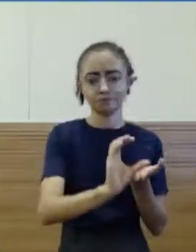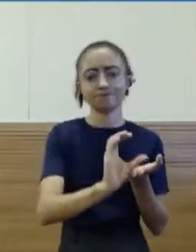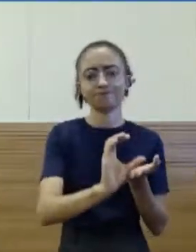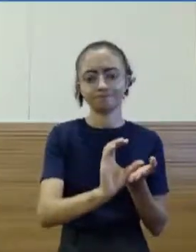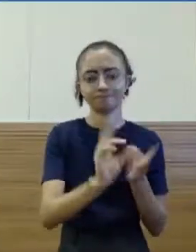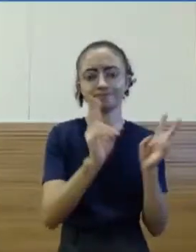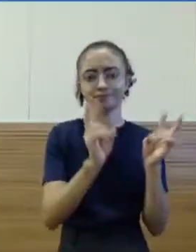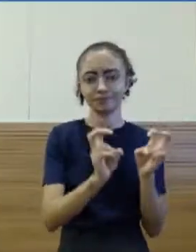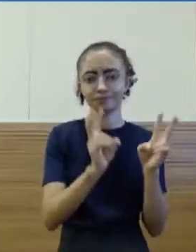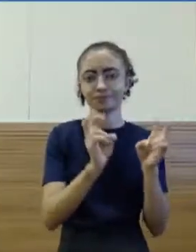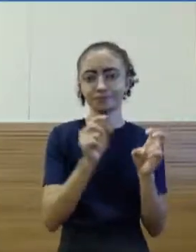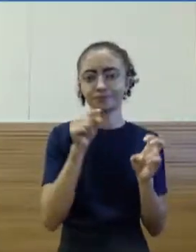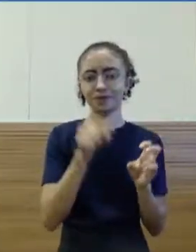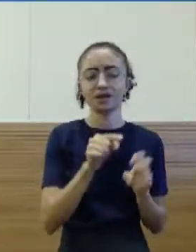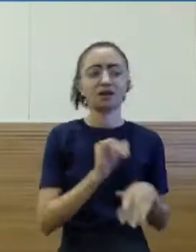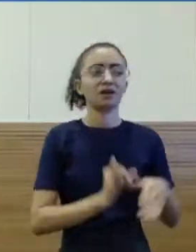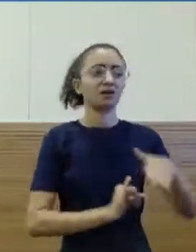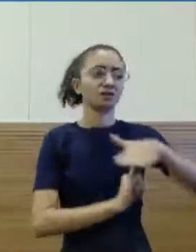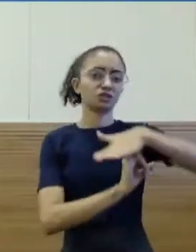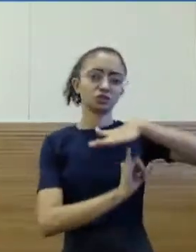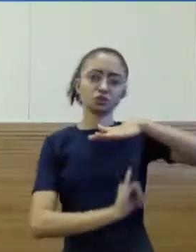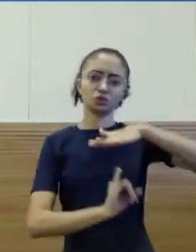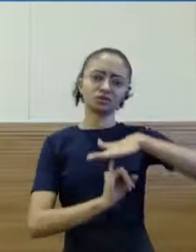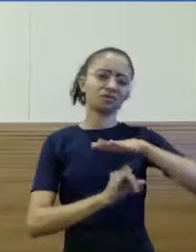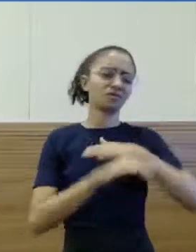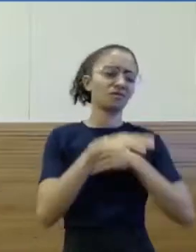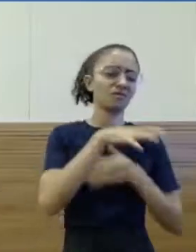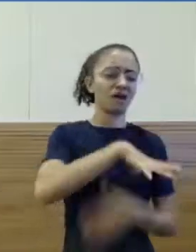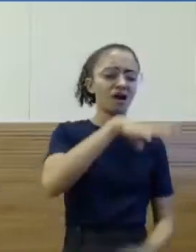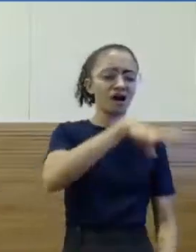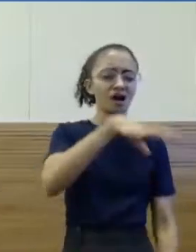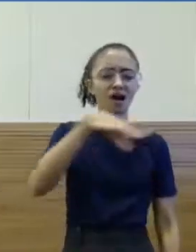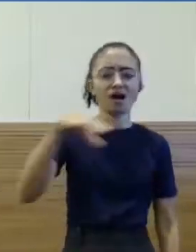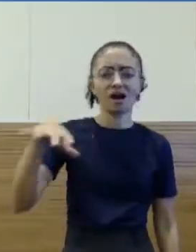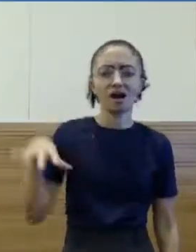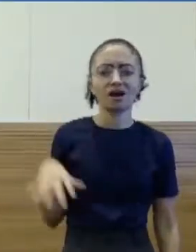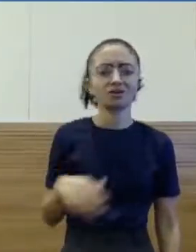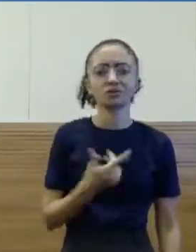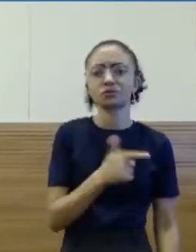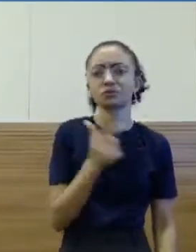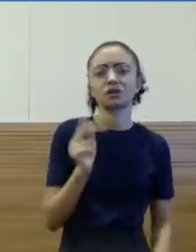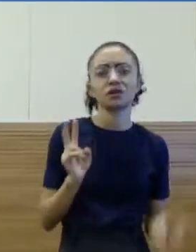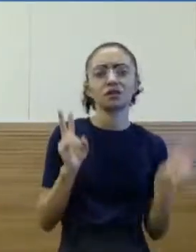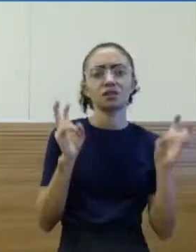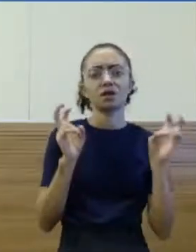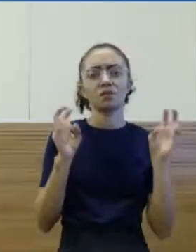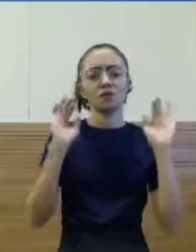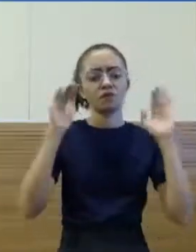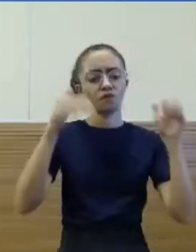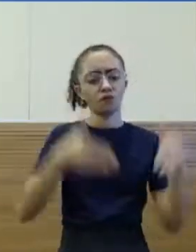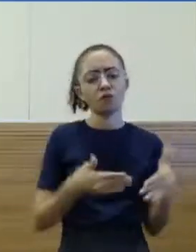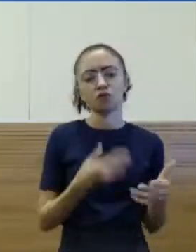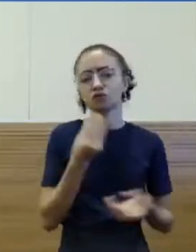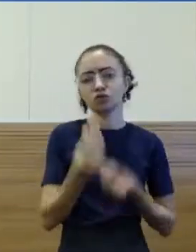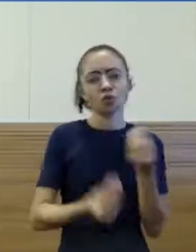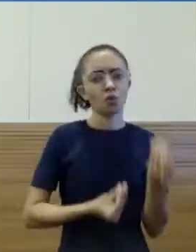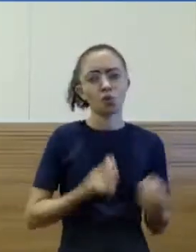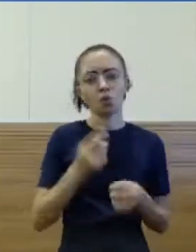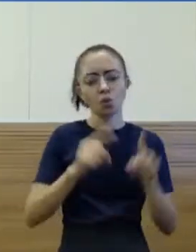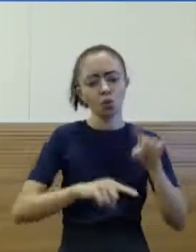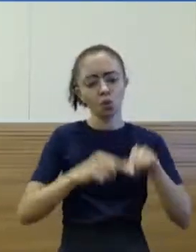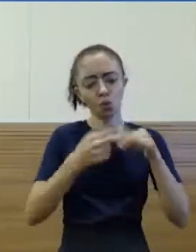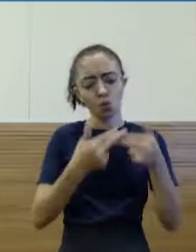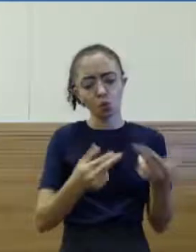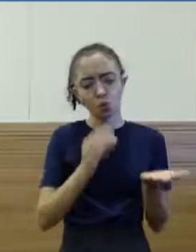in each institution in whatever sector. When we talk about those resources, and